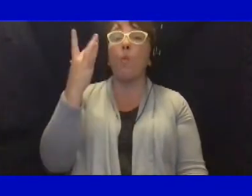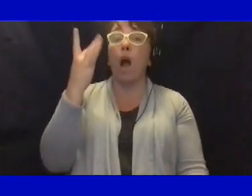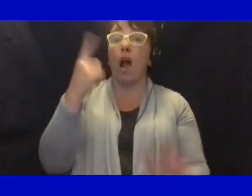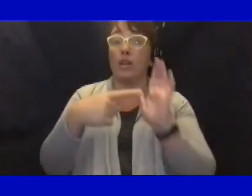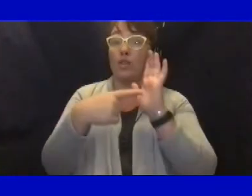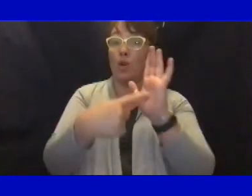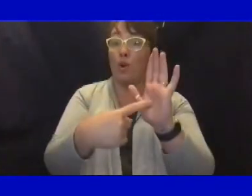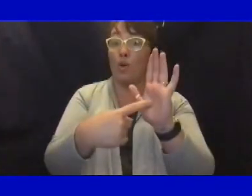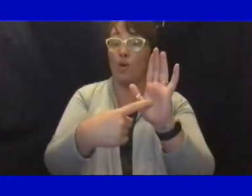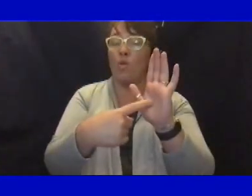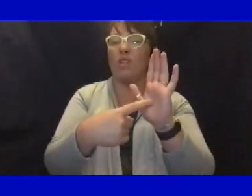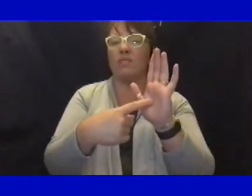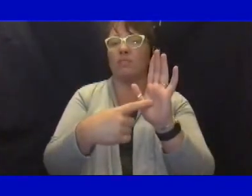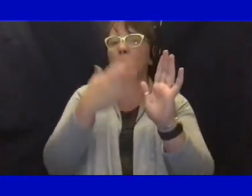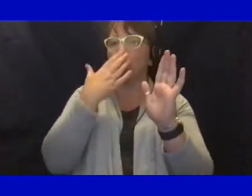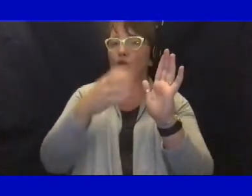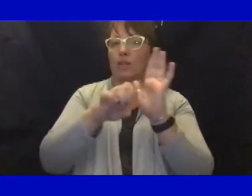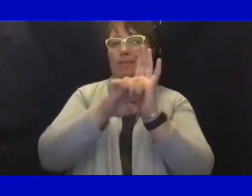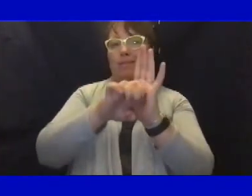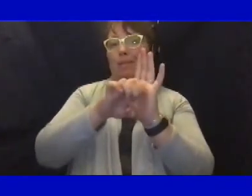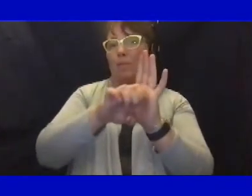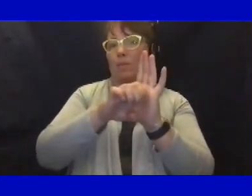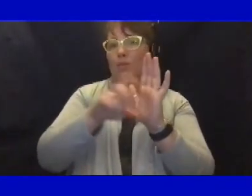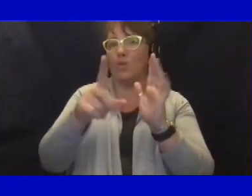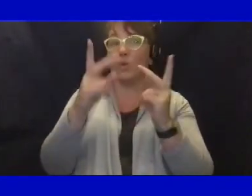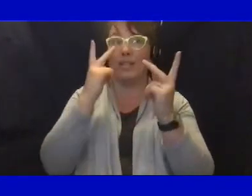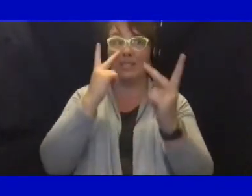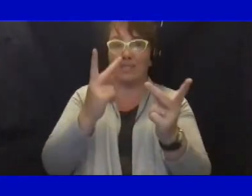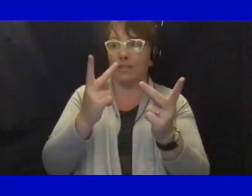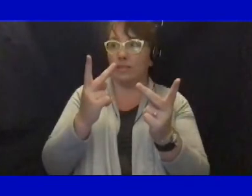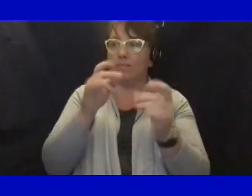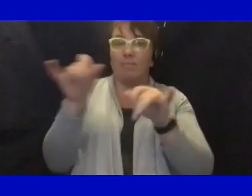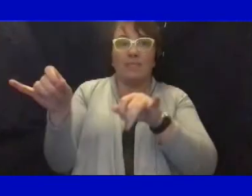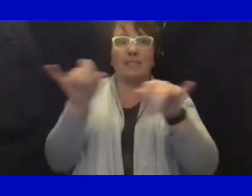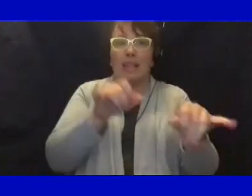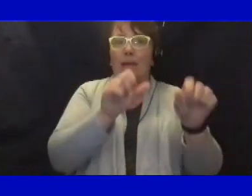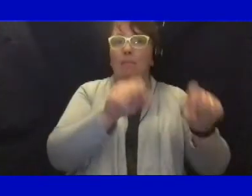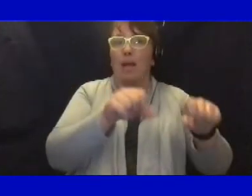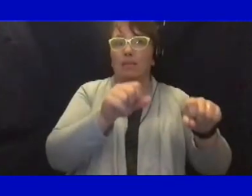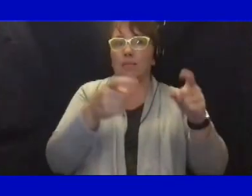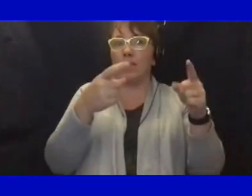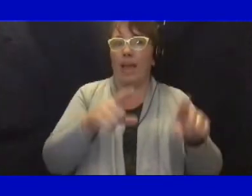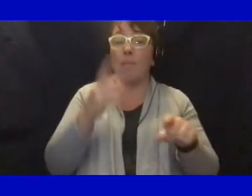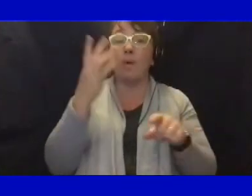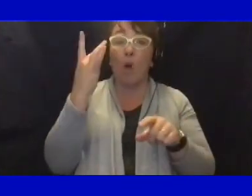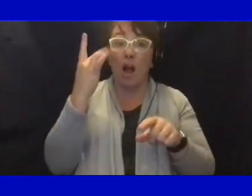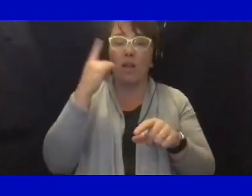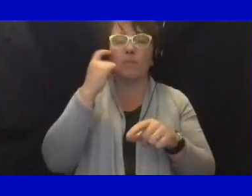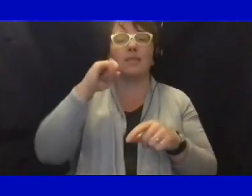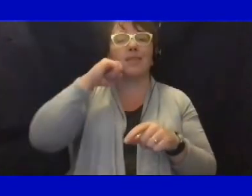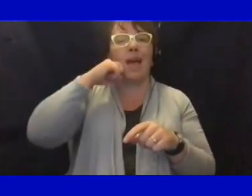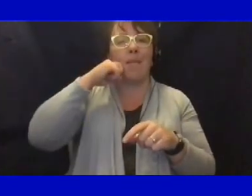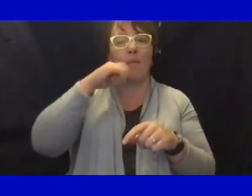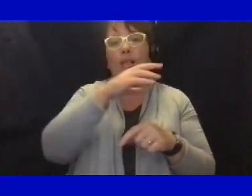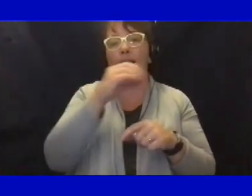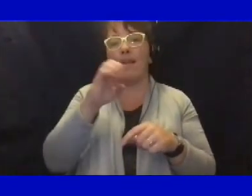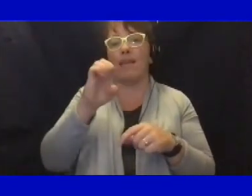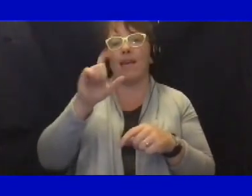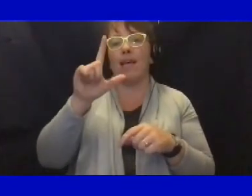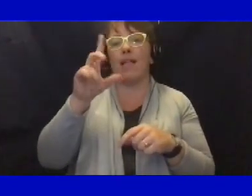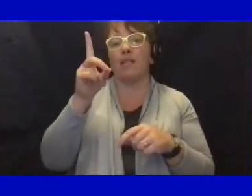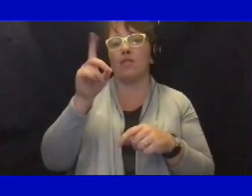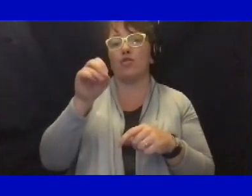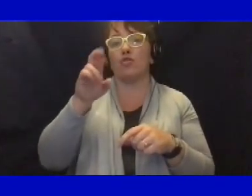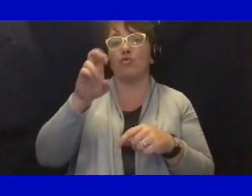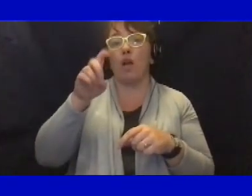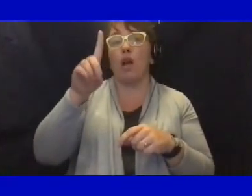of the canyons in the Apple and El Dorado fire, particularly those canyons that I was talking about earlier, which are